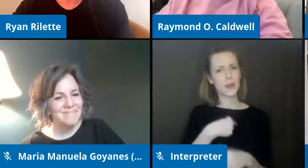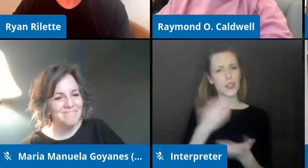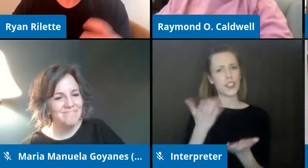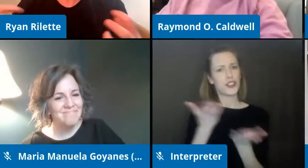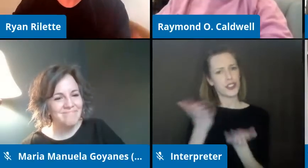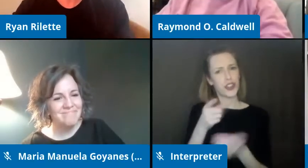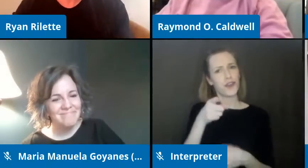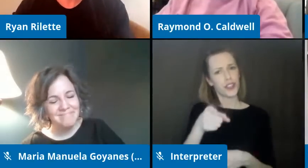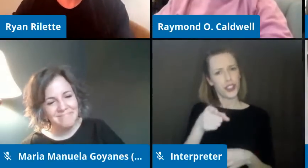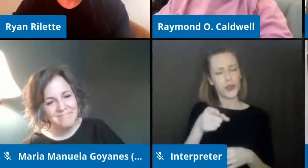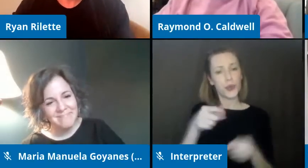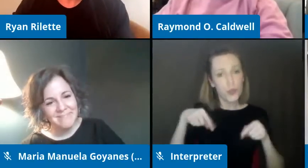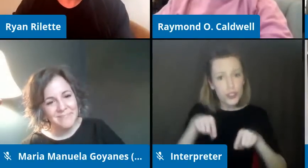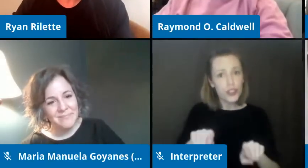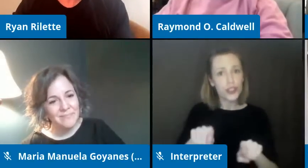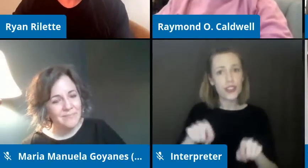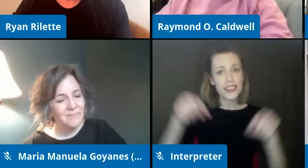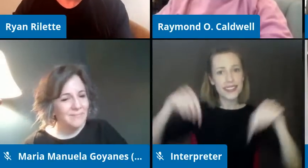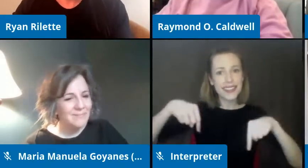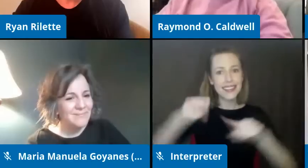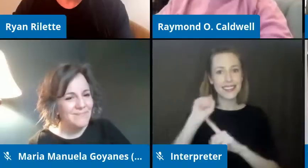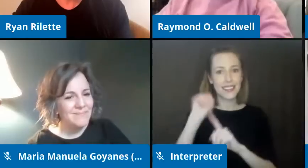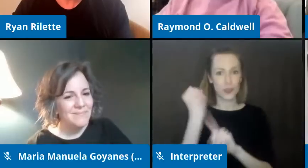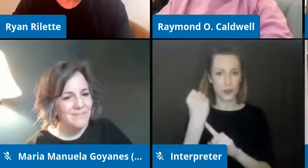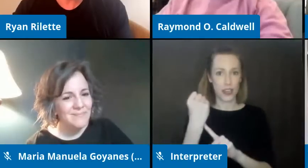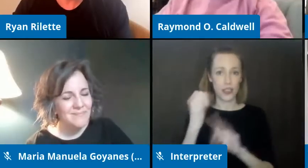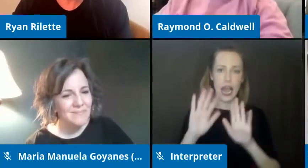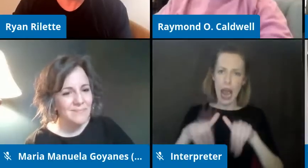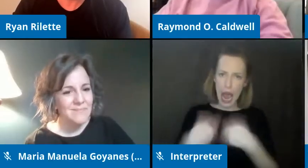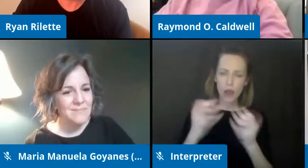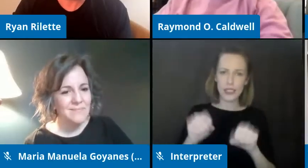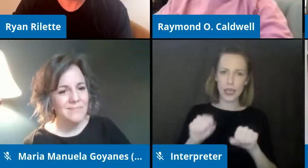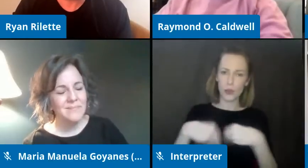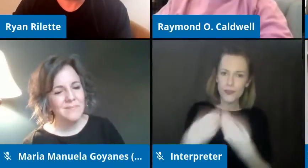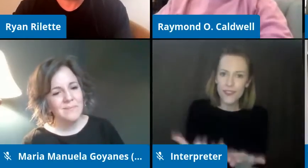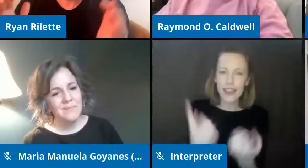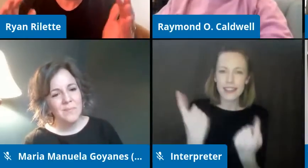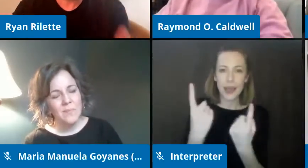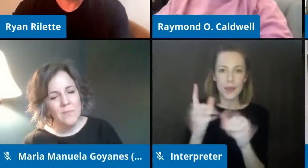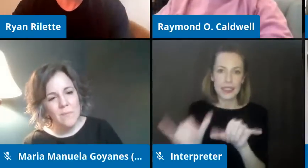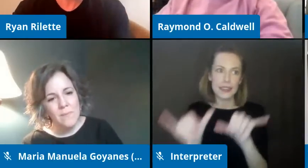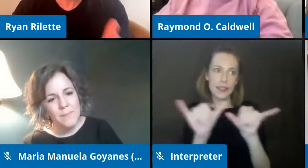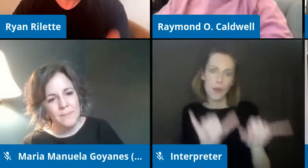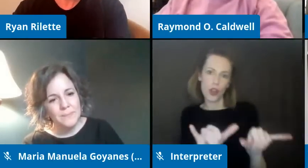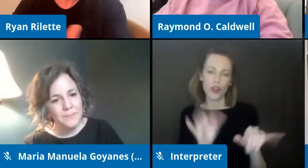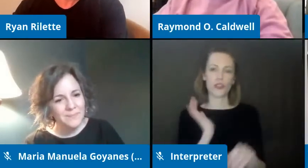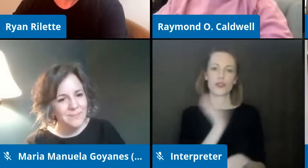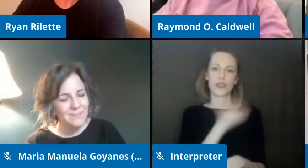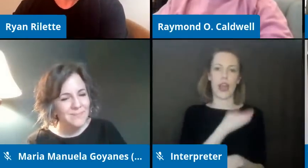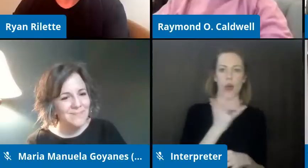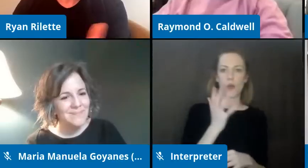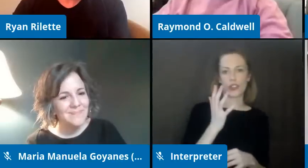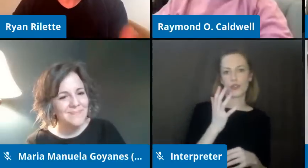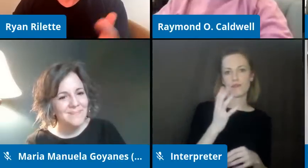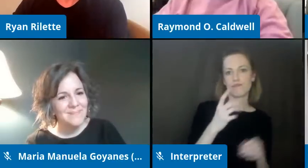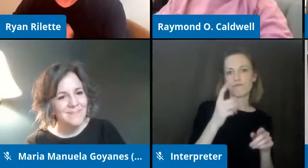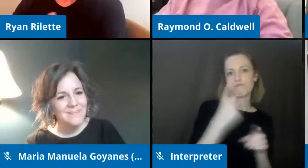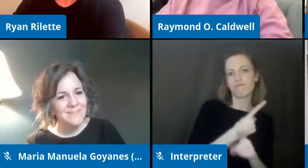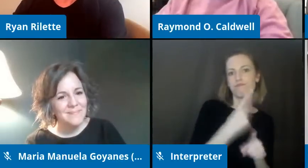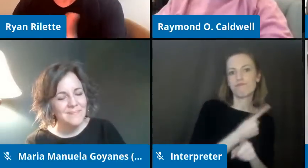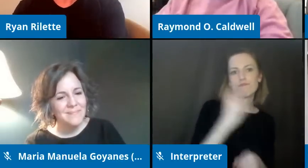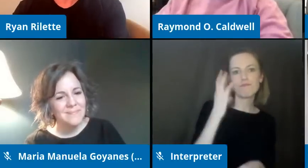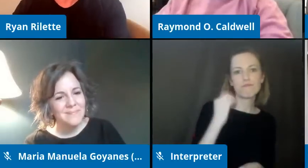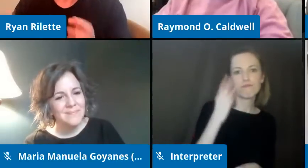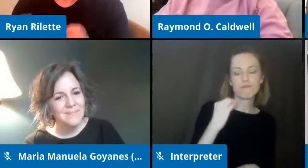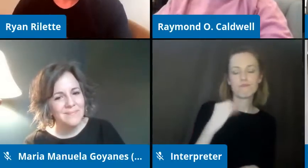do something similar to what we would normally do? So for us, we've been thinking about things like, well, we have classes for three different age